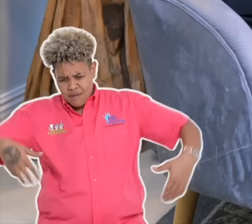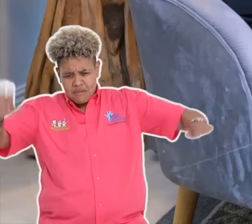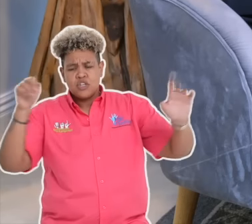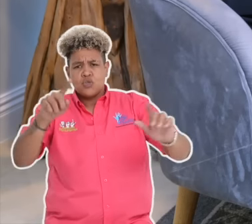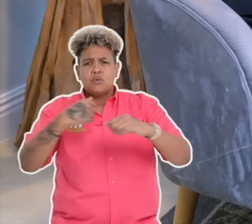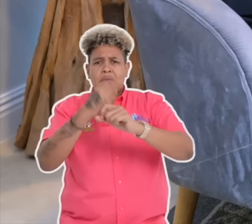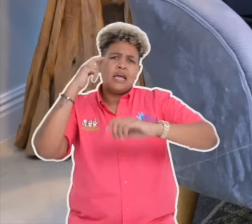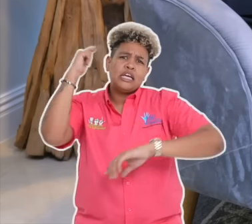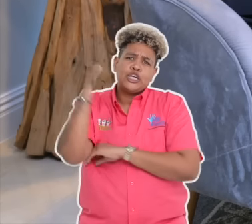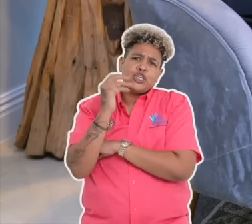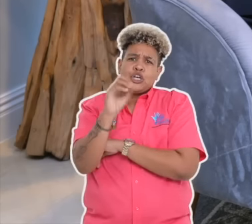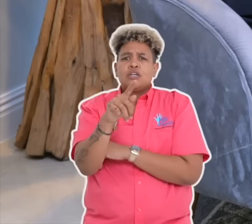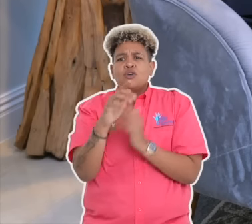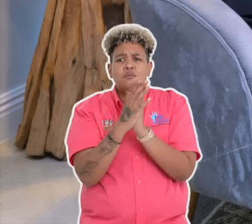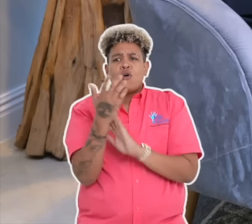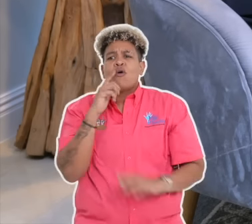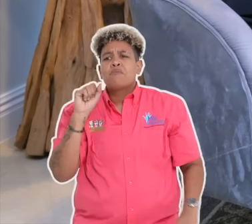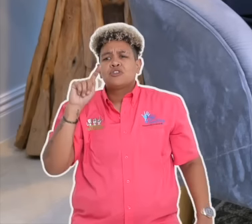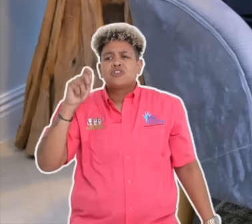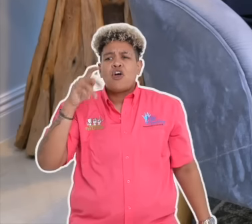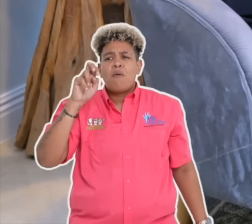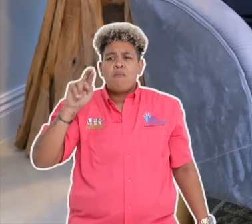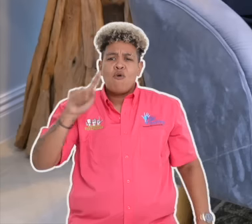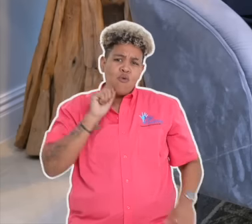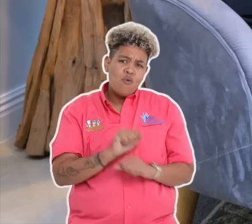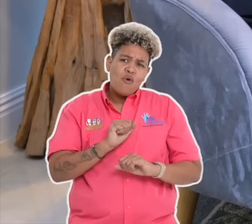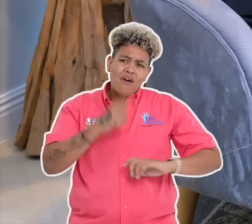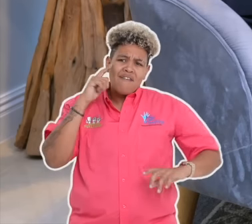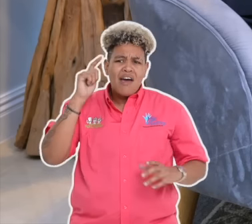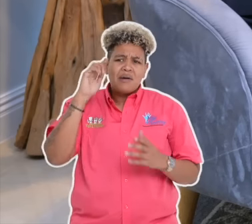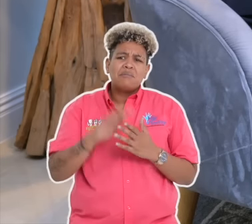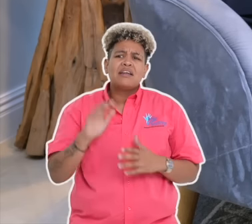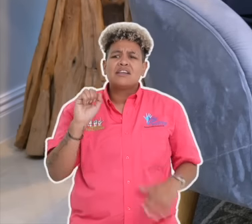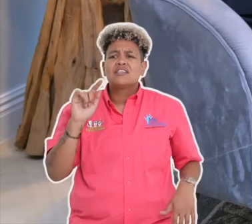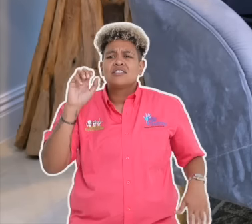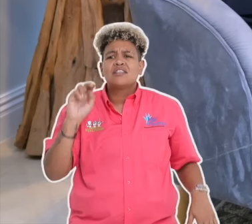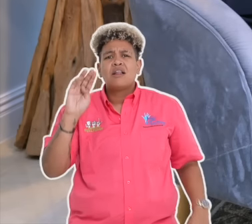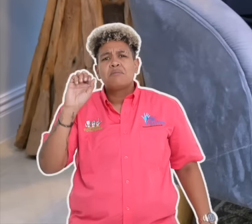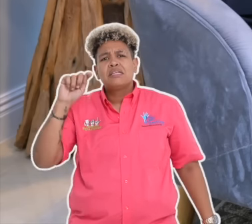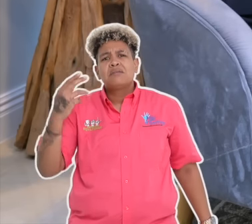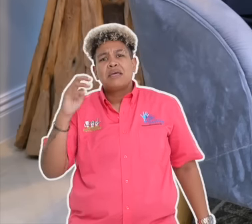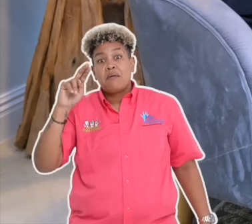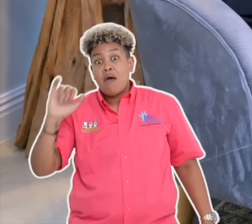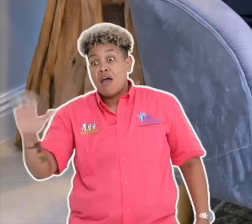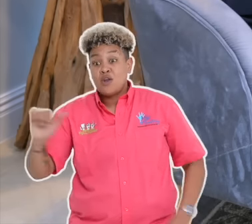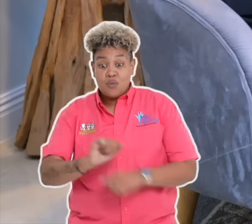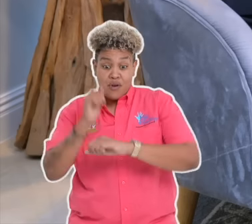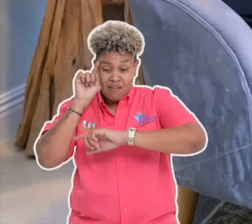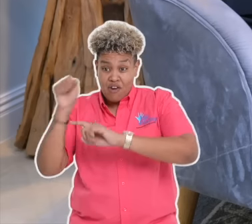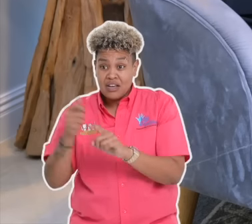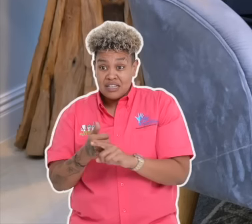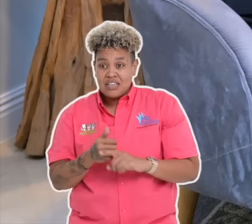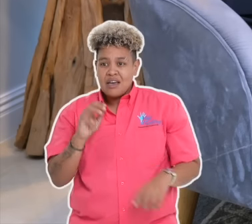You graduate. You make history. You become a stockbroker. You're working for, I believe it was Solomon Smith Barney, yes.